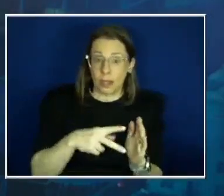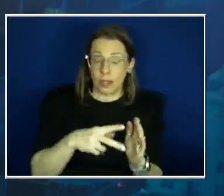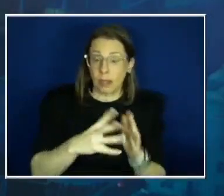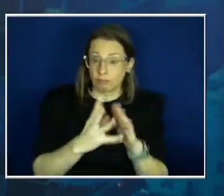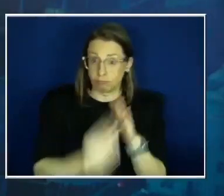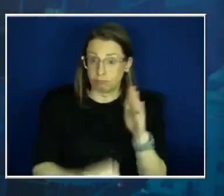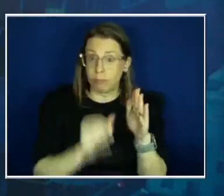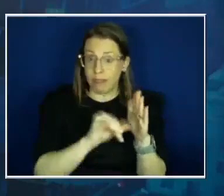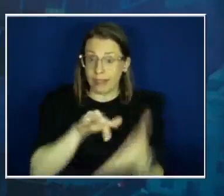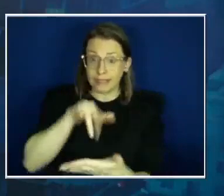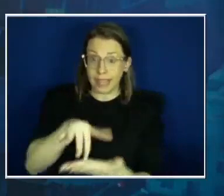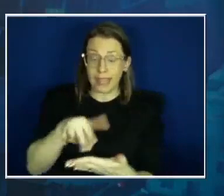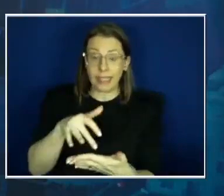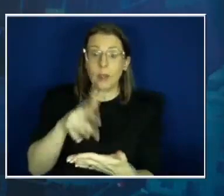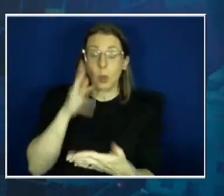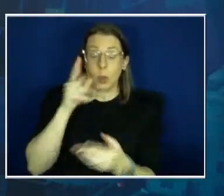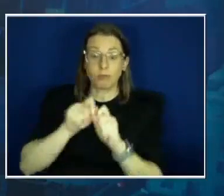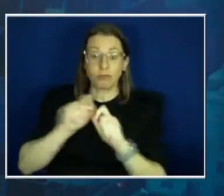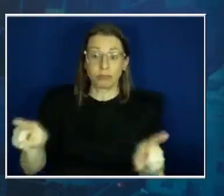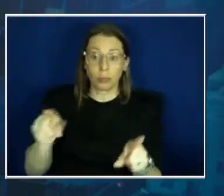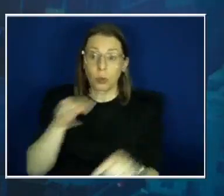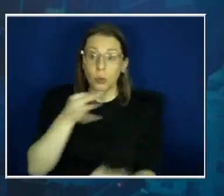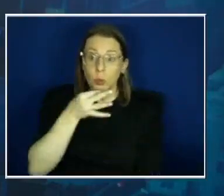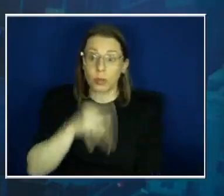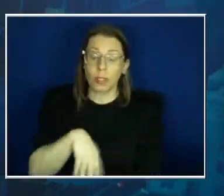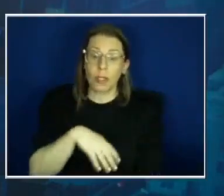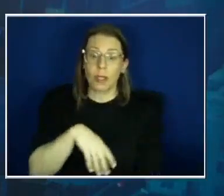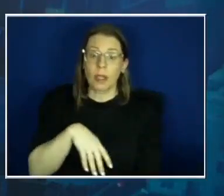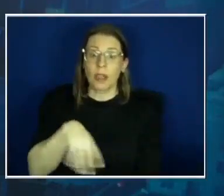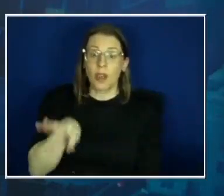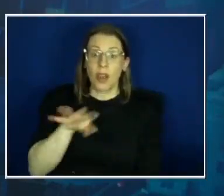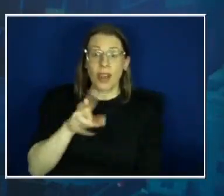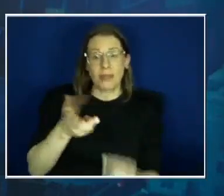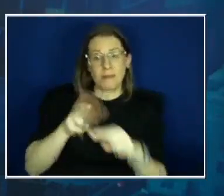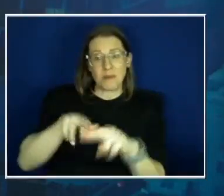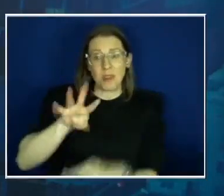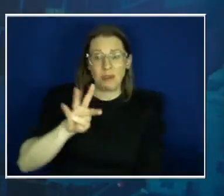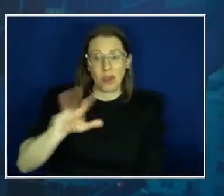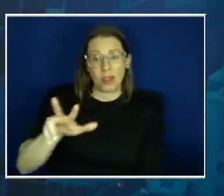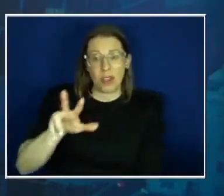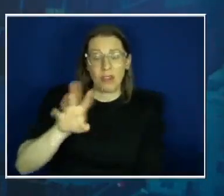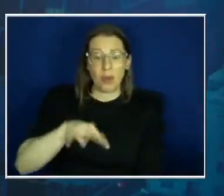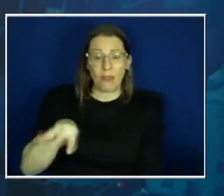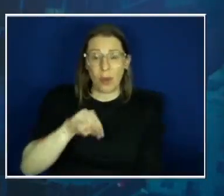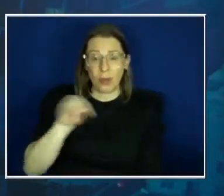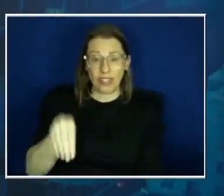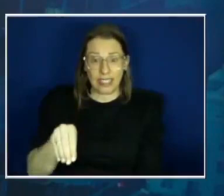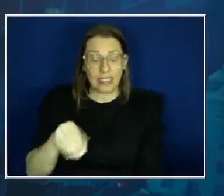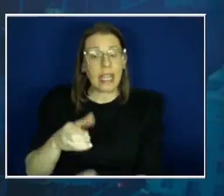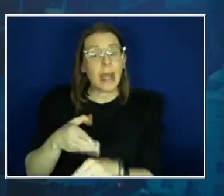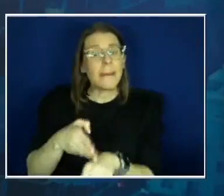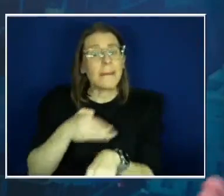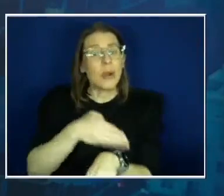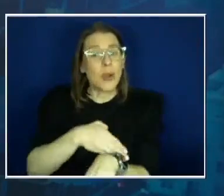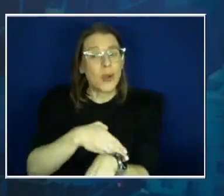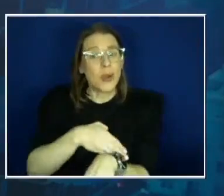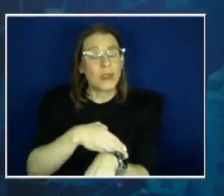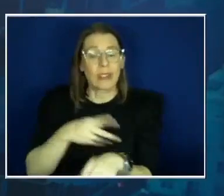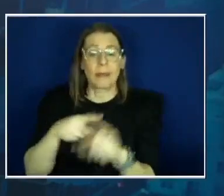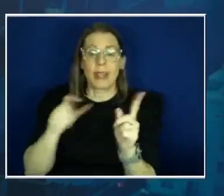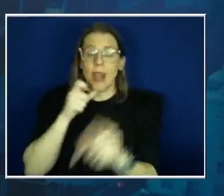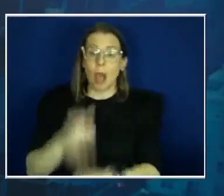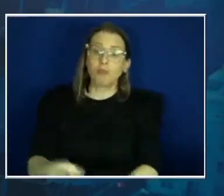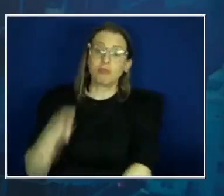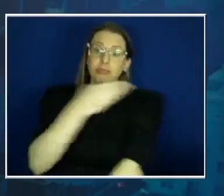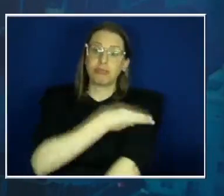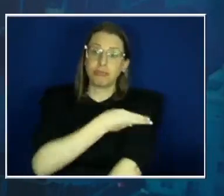just putting it out right now, but it has increased to about 43, 44%. So it has improved, but certainly not at